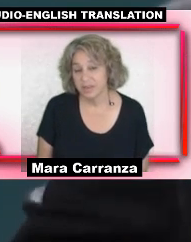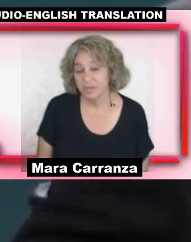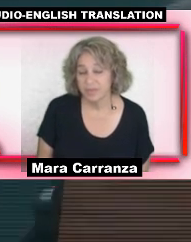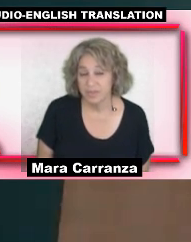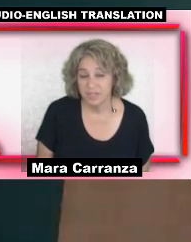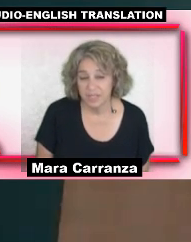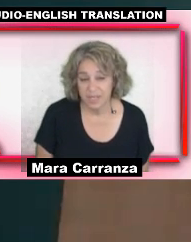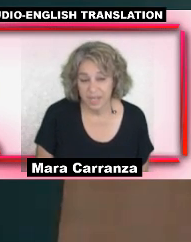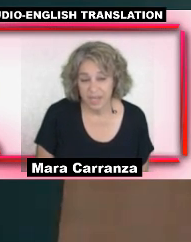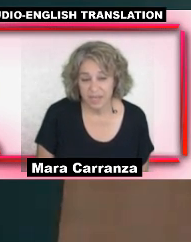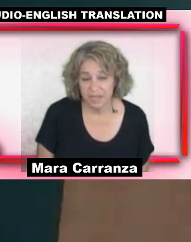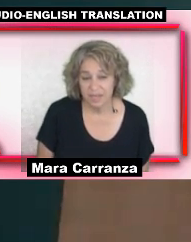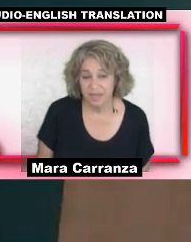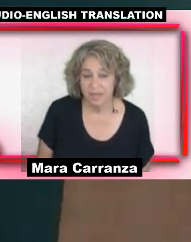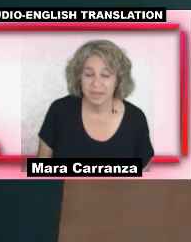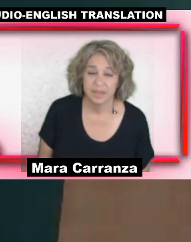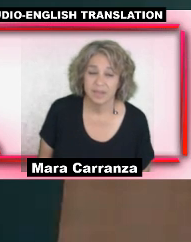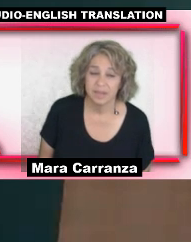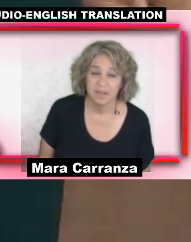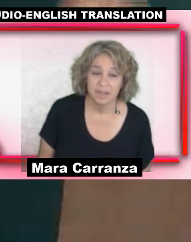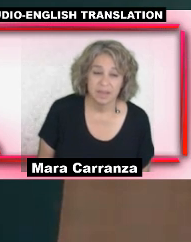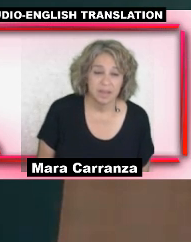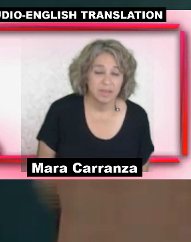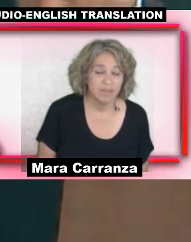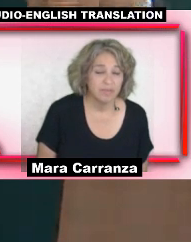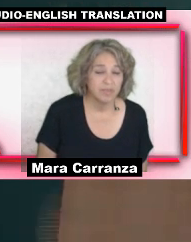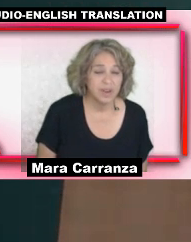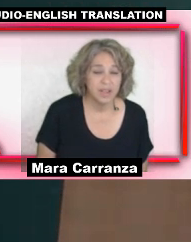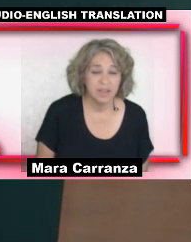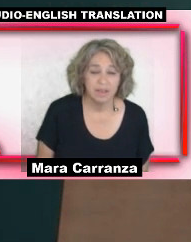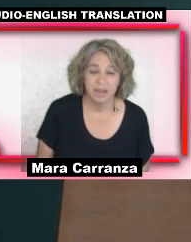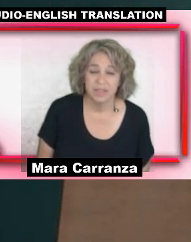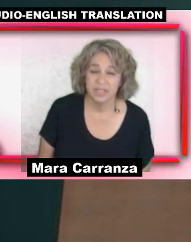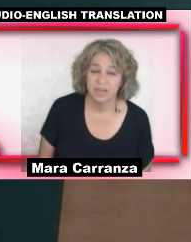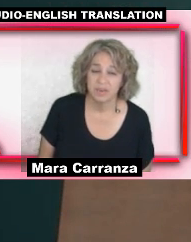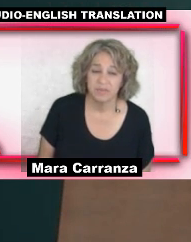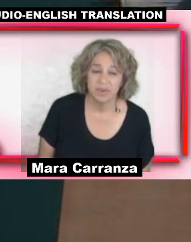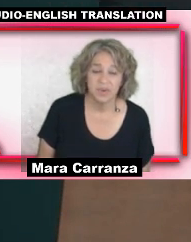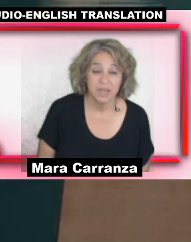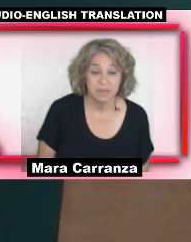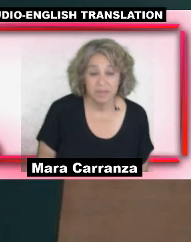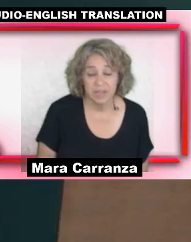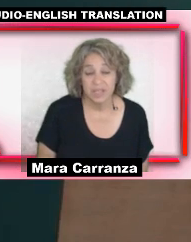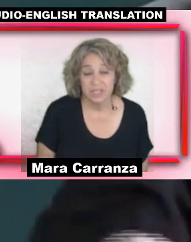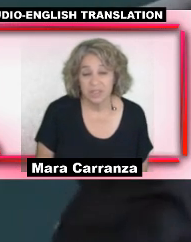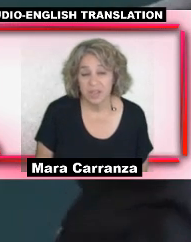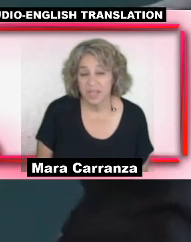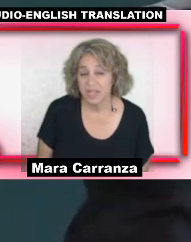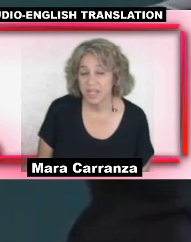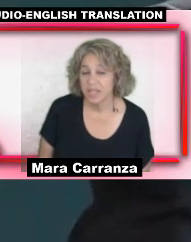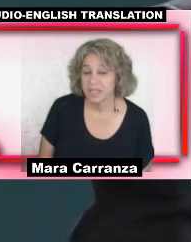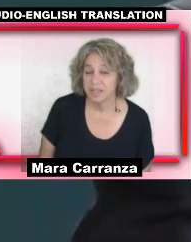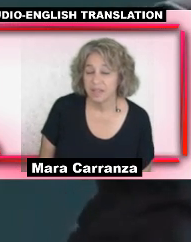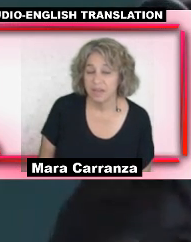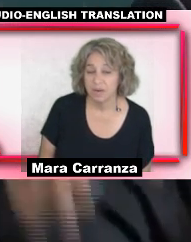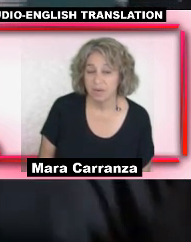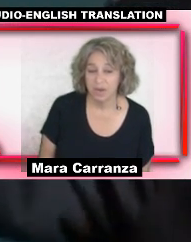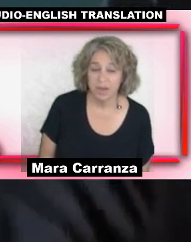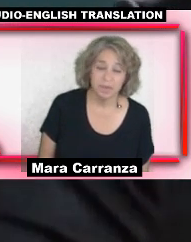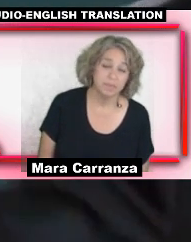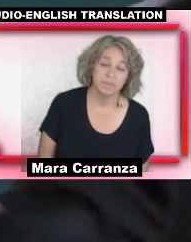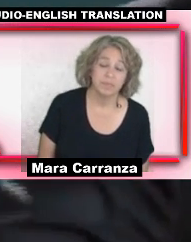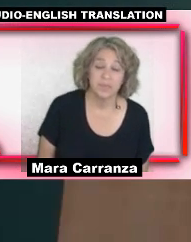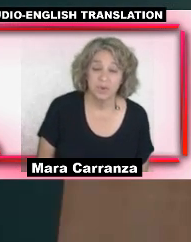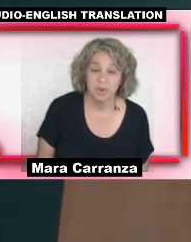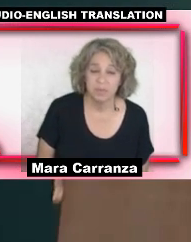democracy. Syndicated. Voto libre, secreto, free, secret para elegir voting a los representantes so de they can eso elect para elegir